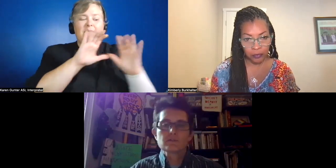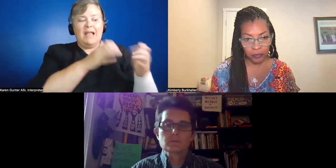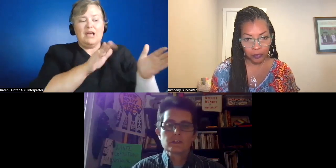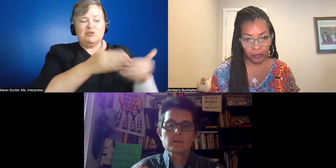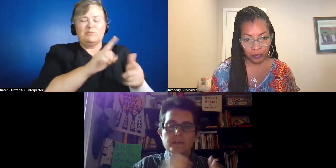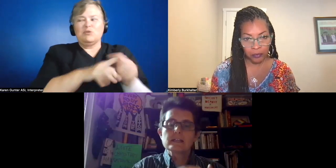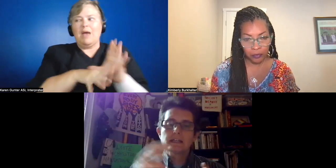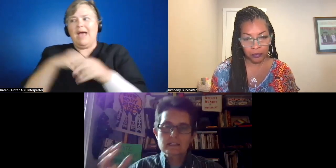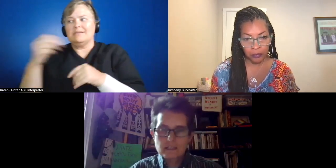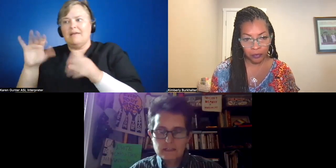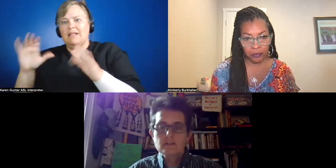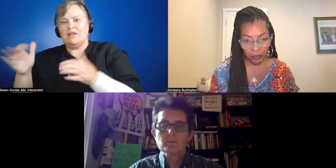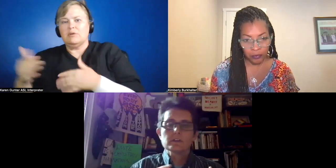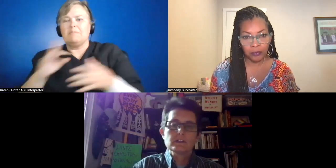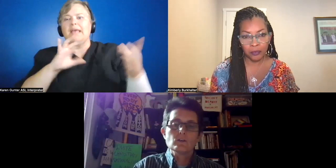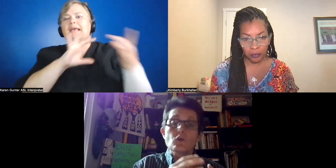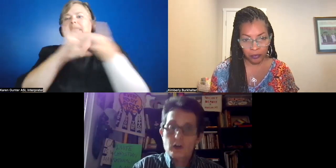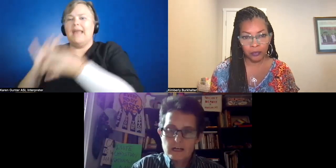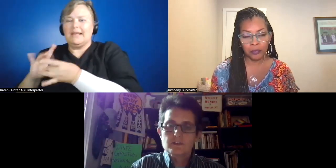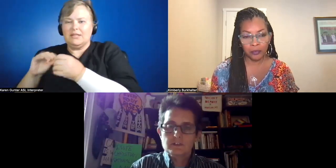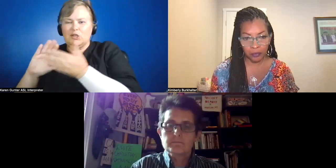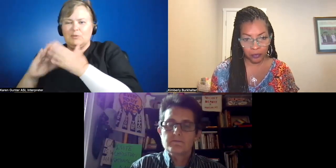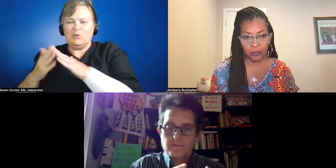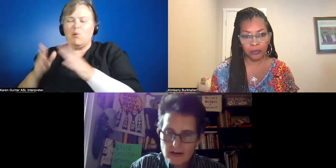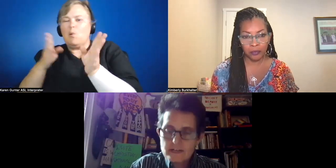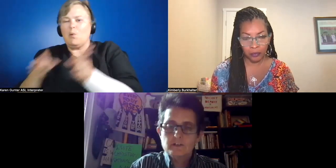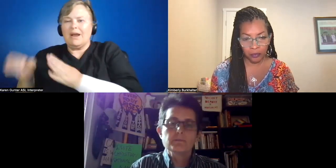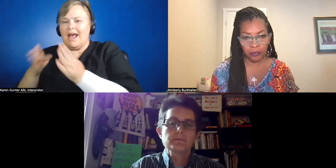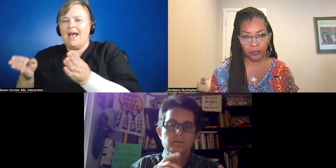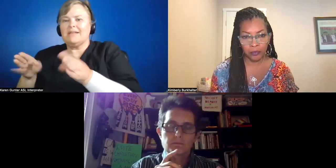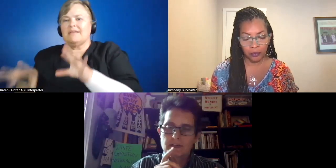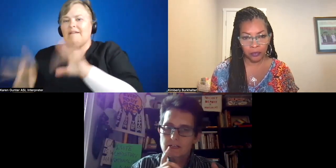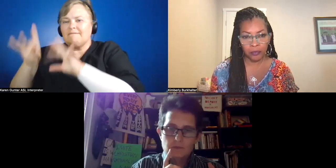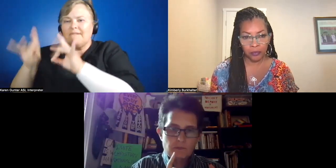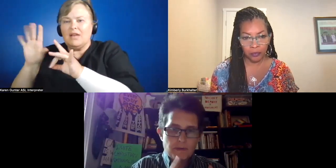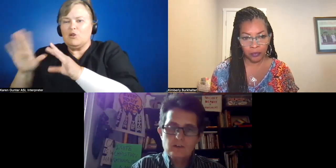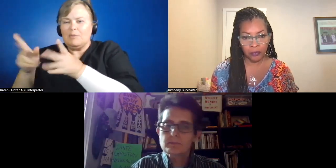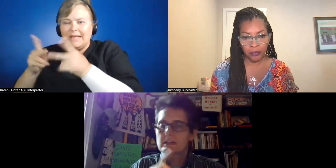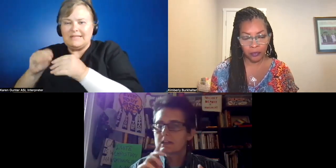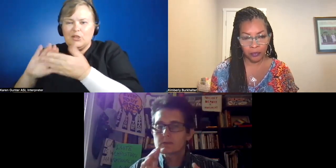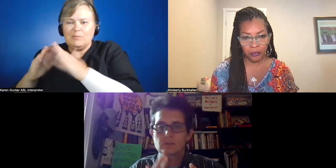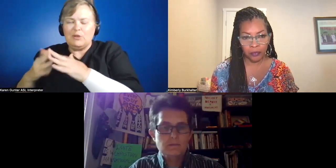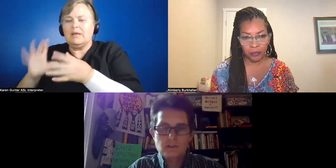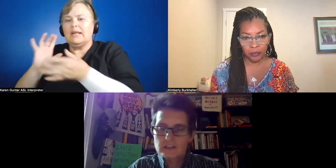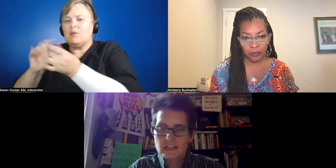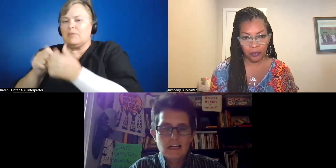of the classroom, being connected in the community, organizing, finding your people, being connected with parents, being connected with community. And